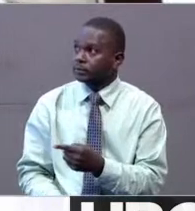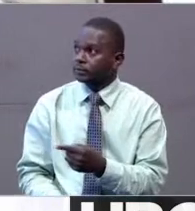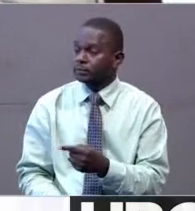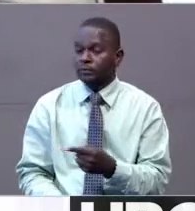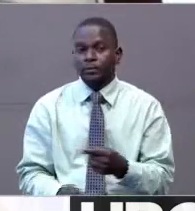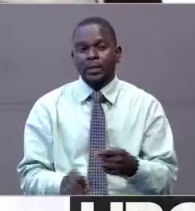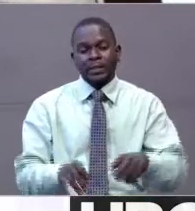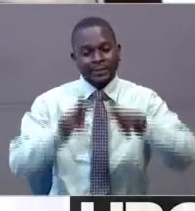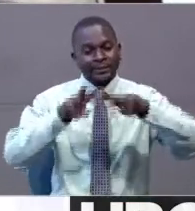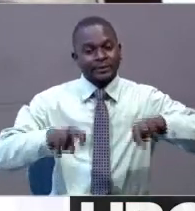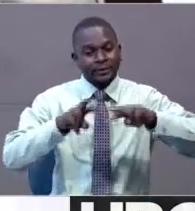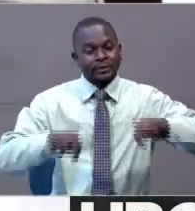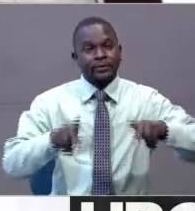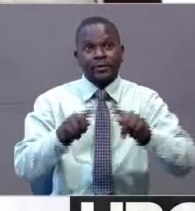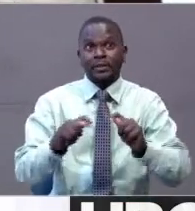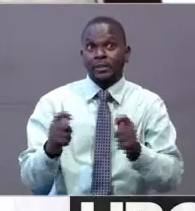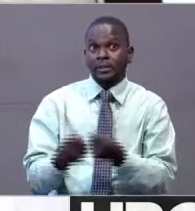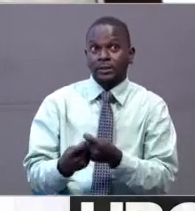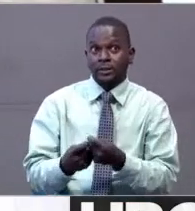team